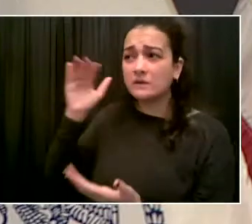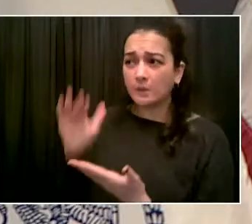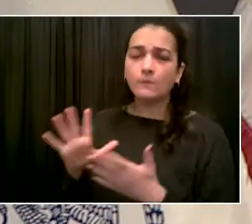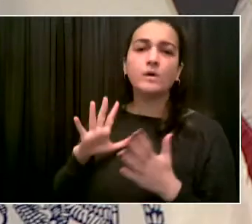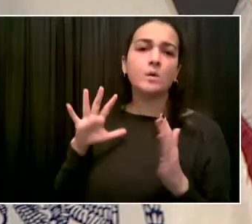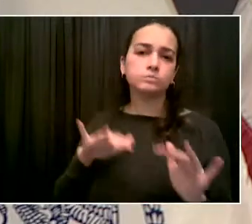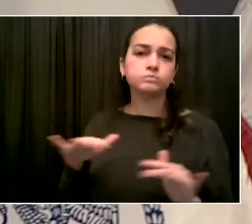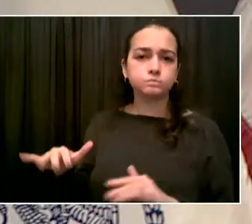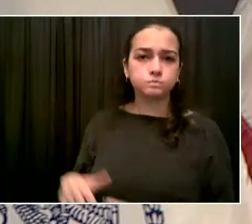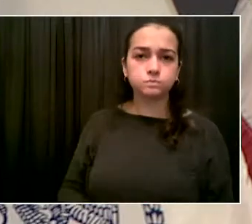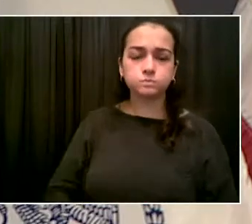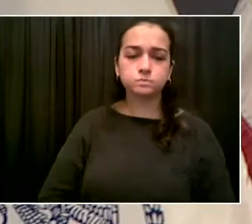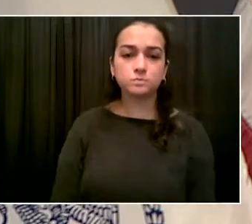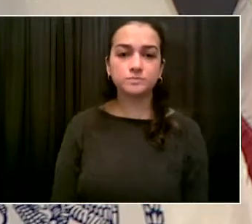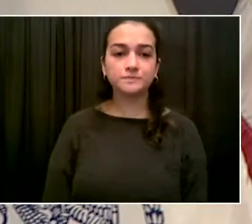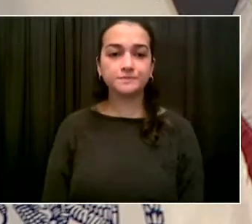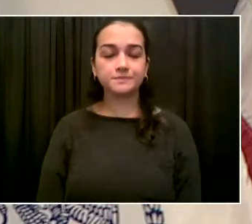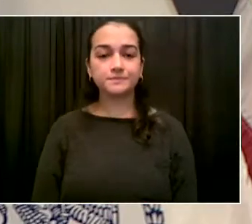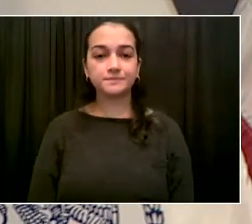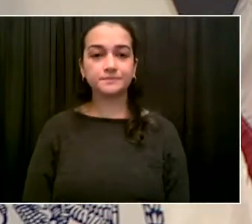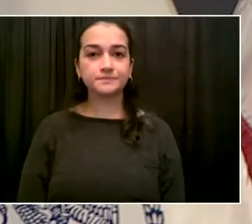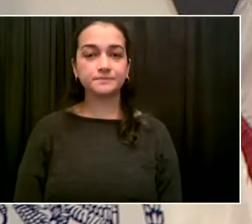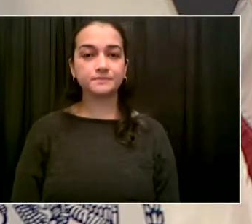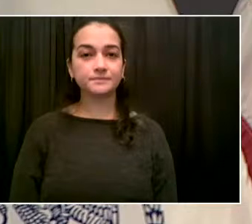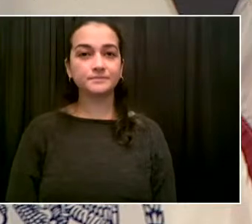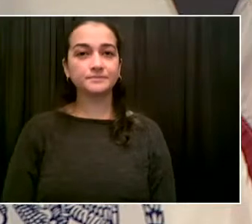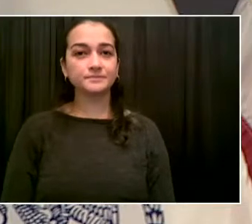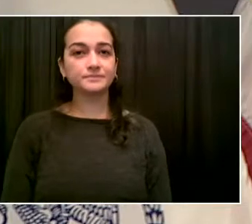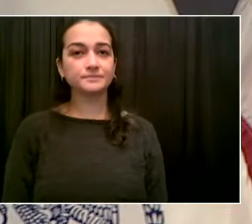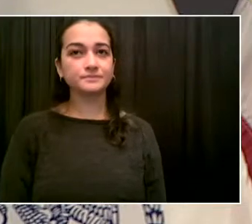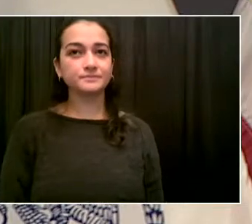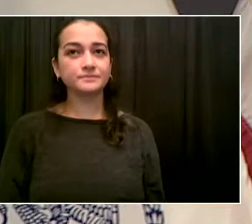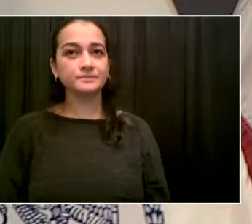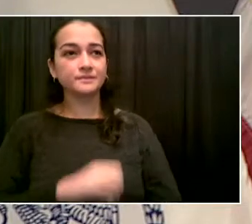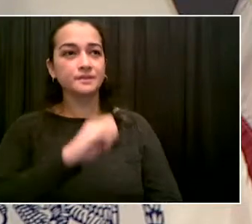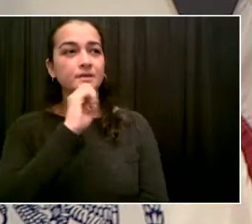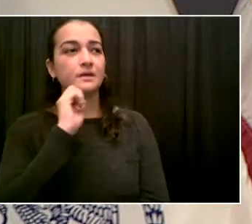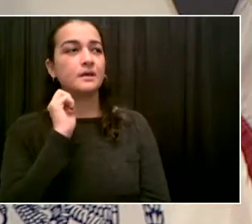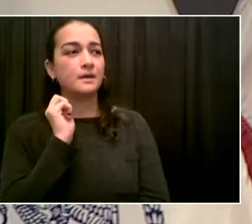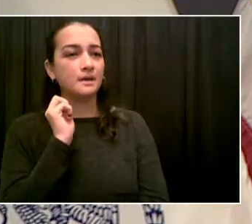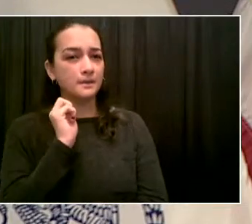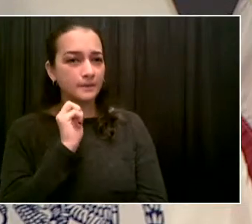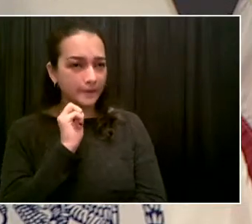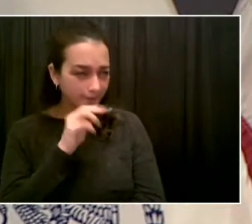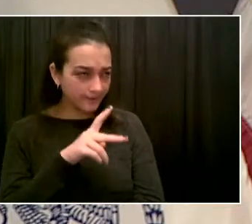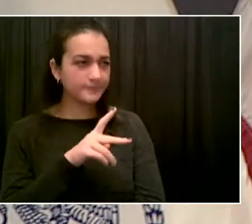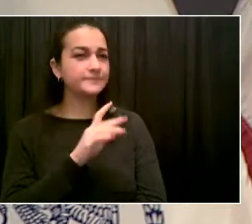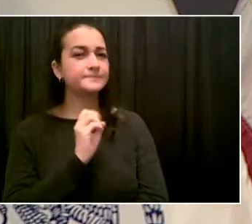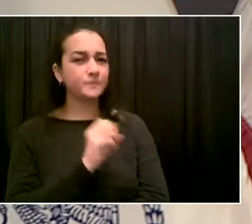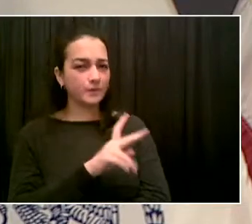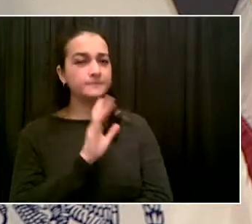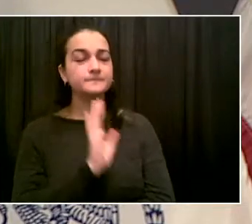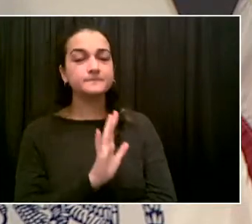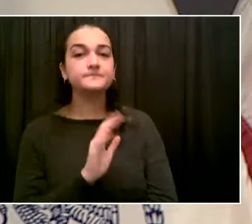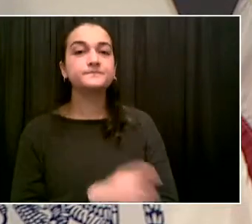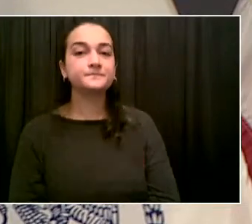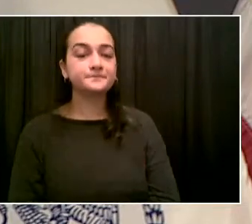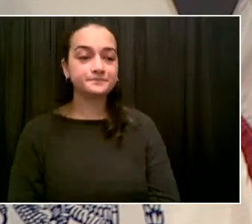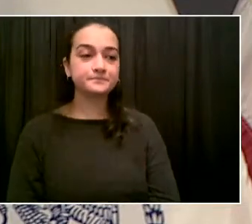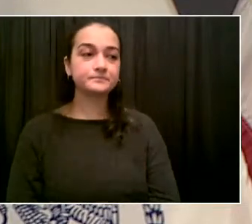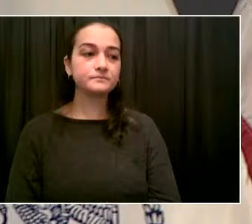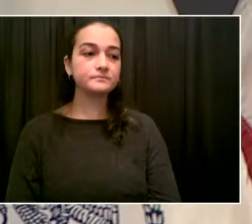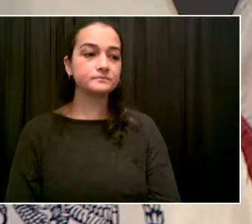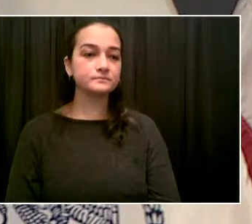Oh, okay, was my question. So the city, for example, today, you're gonna send